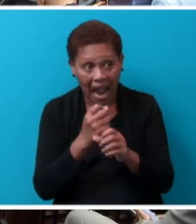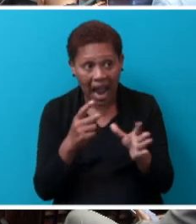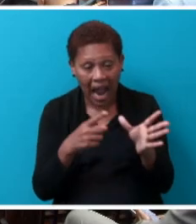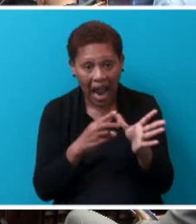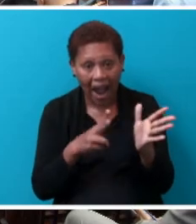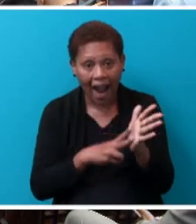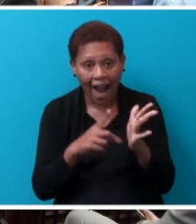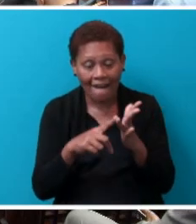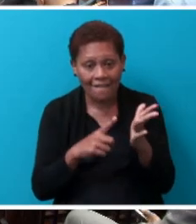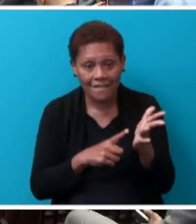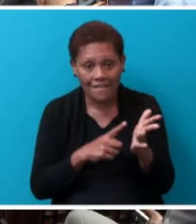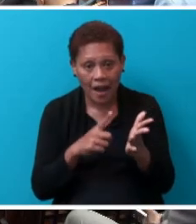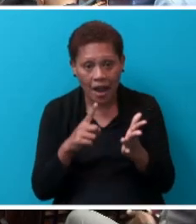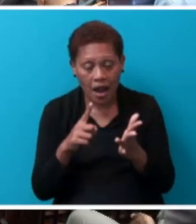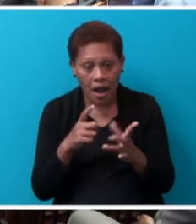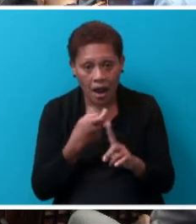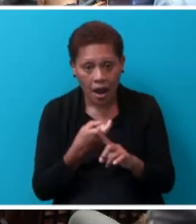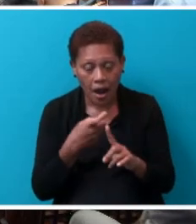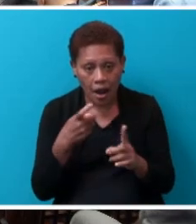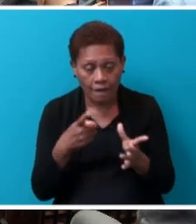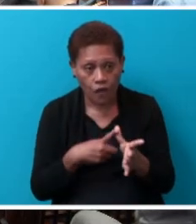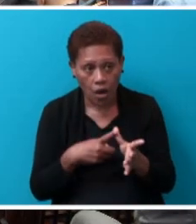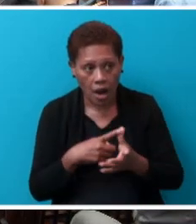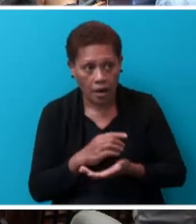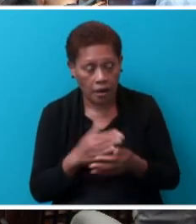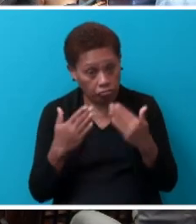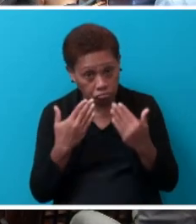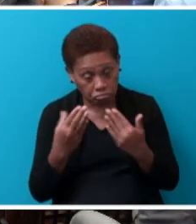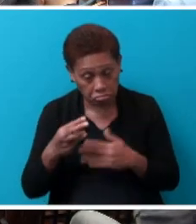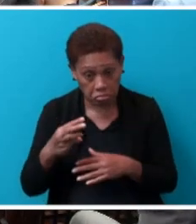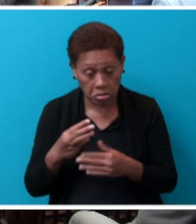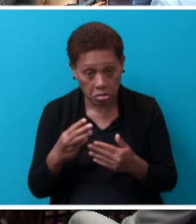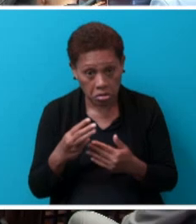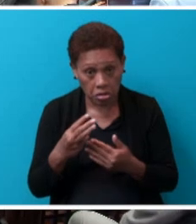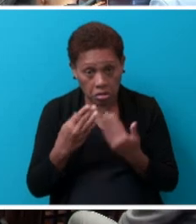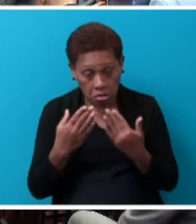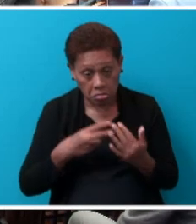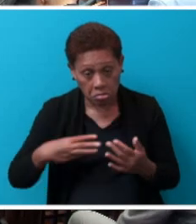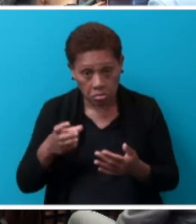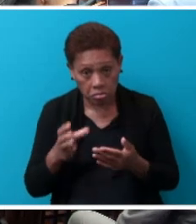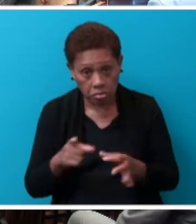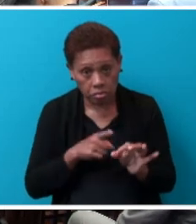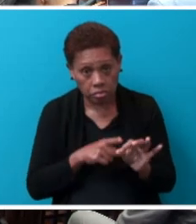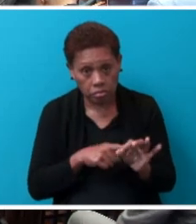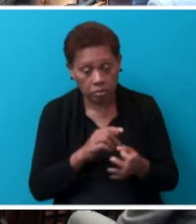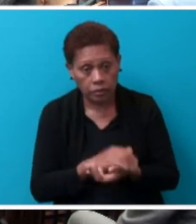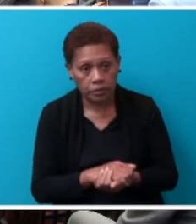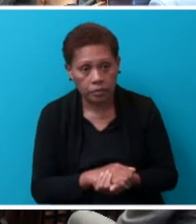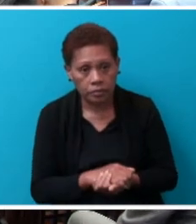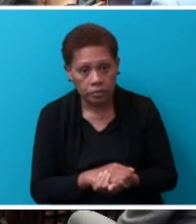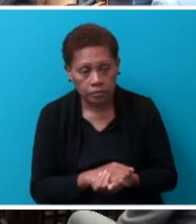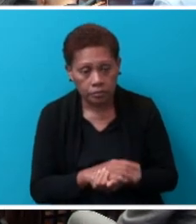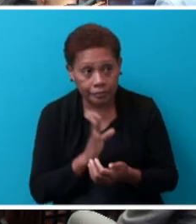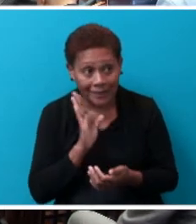Thank you, Mr. Speaker, sir, and I thank the honourable member for the question. Before I reply, honourable Speaker,